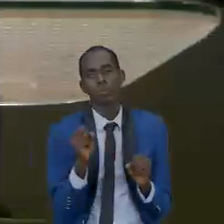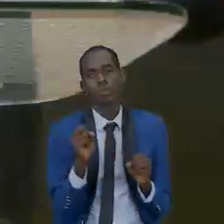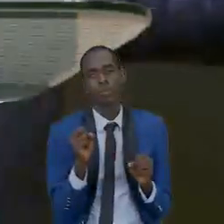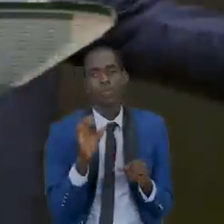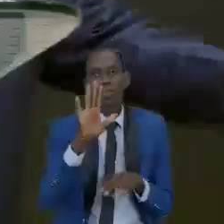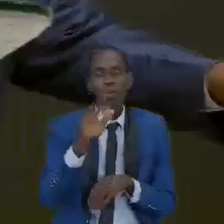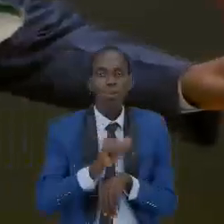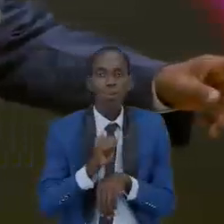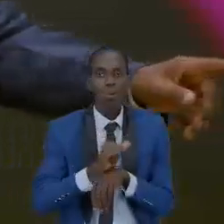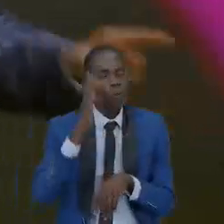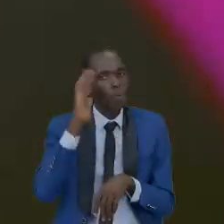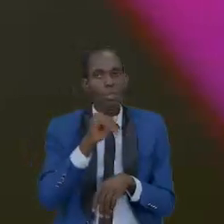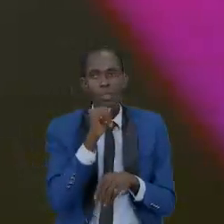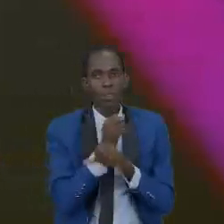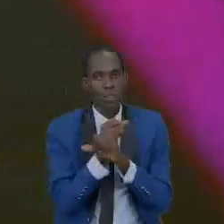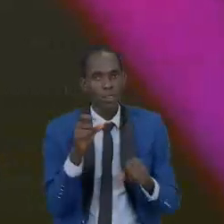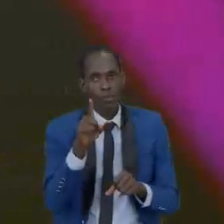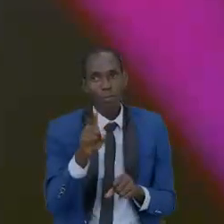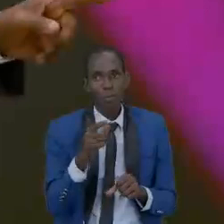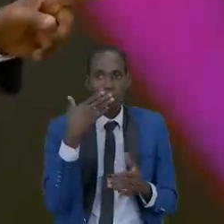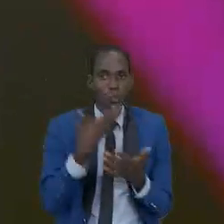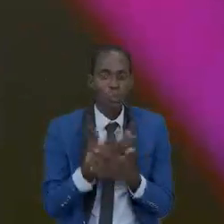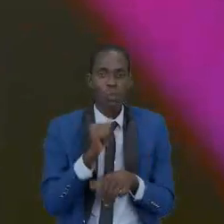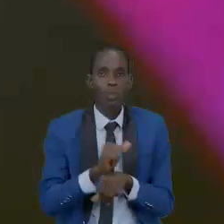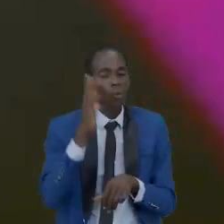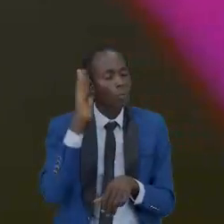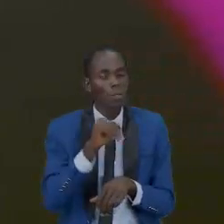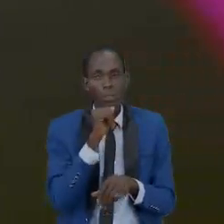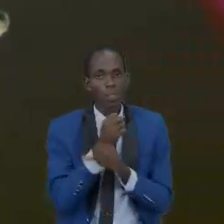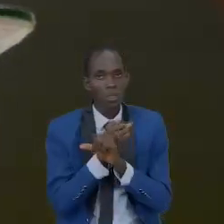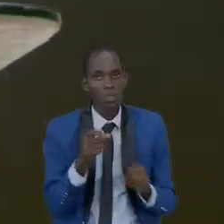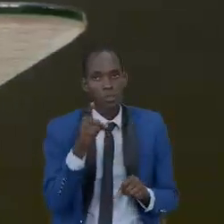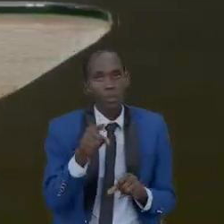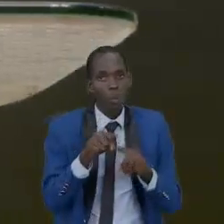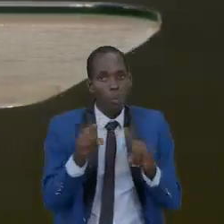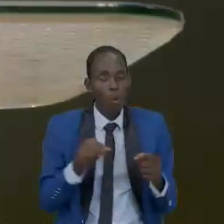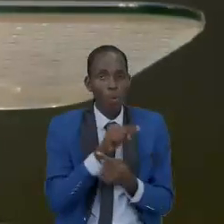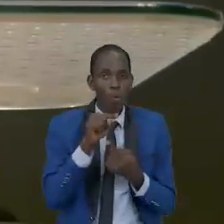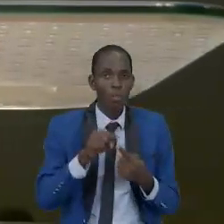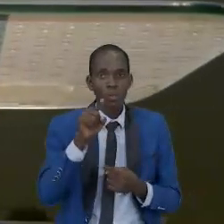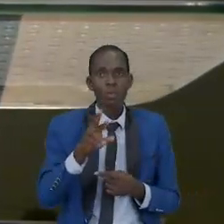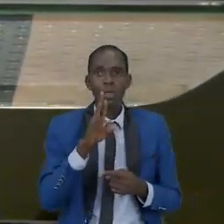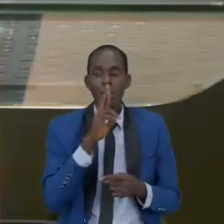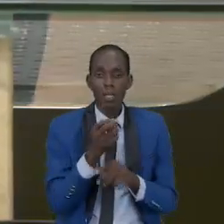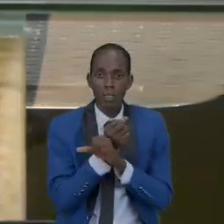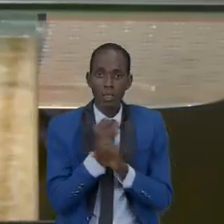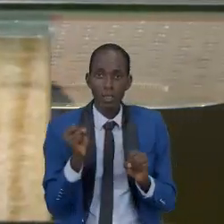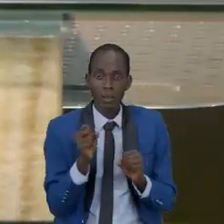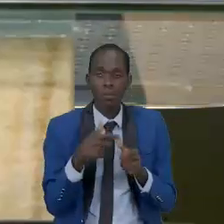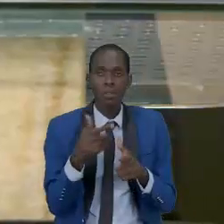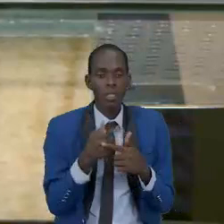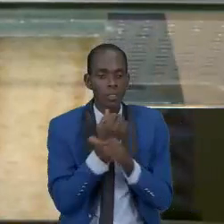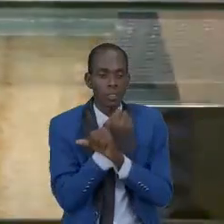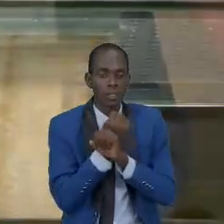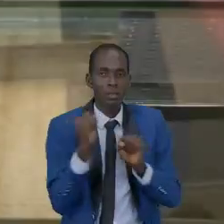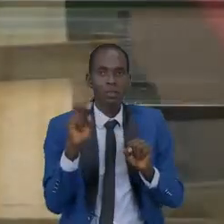will not save you. Good works will not save you. But when you are saved, salvation will lead